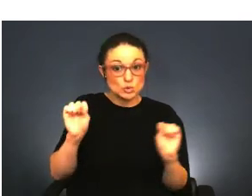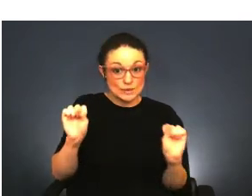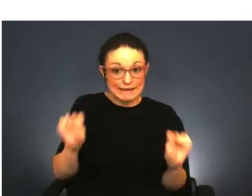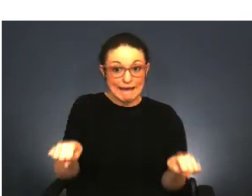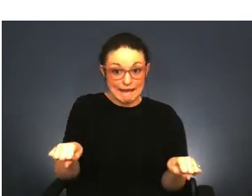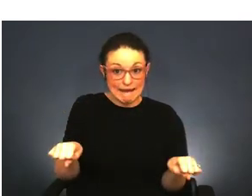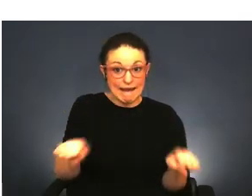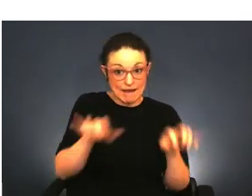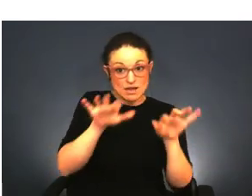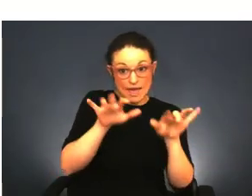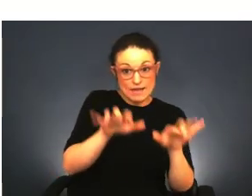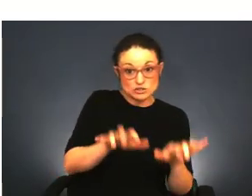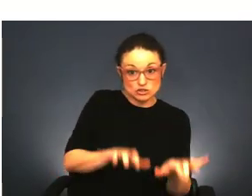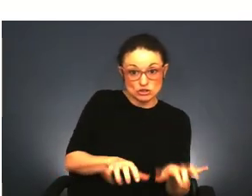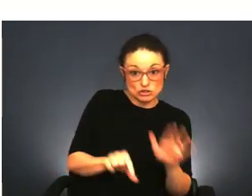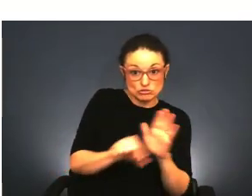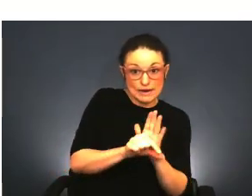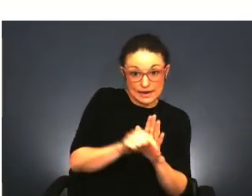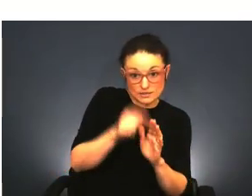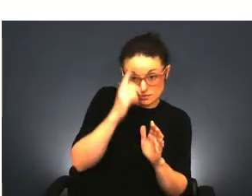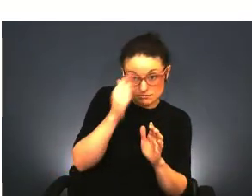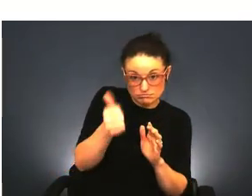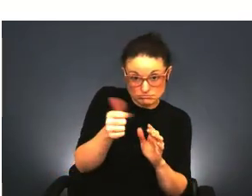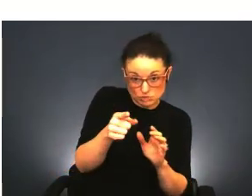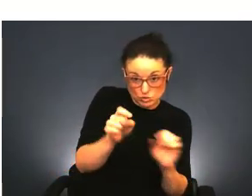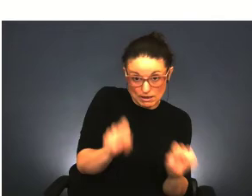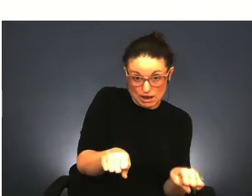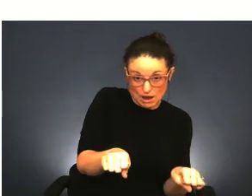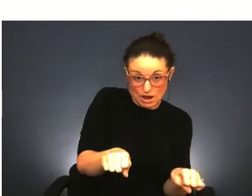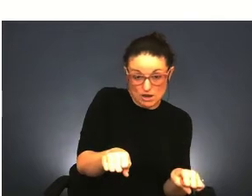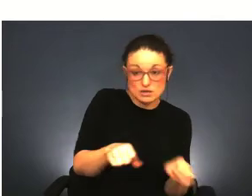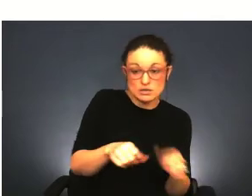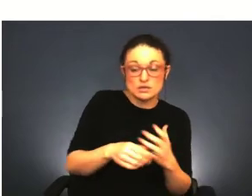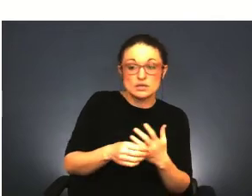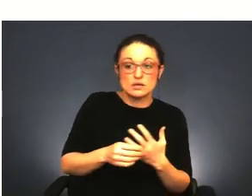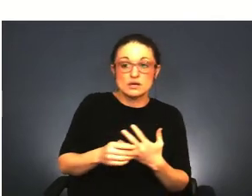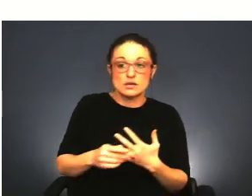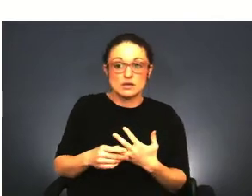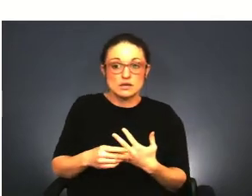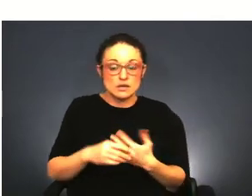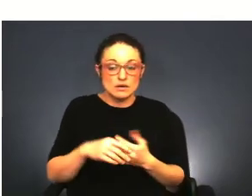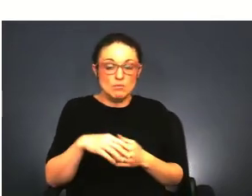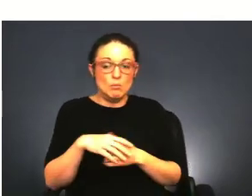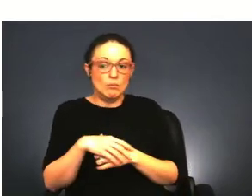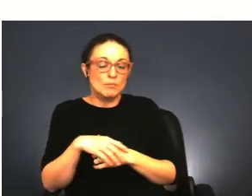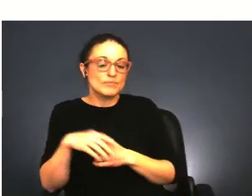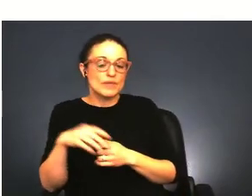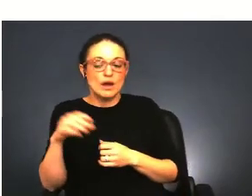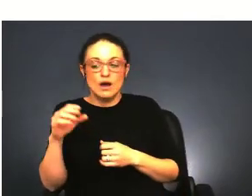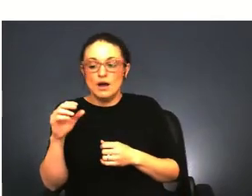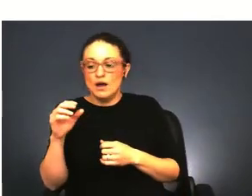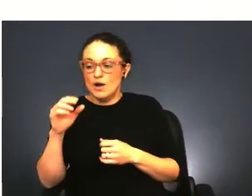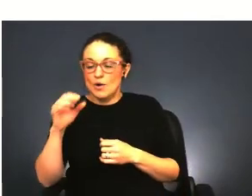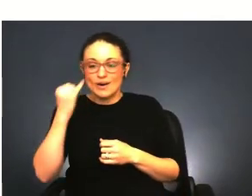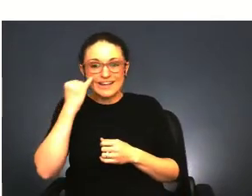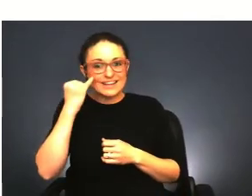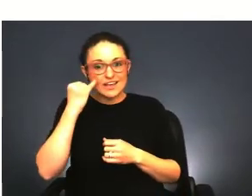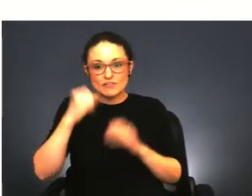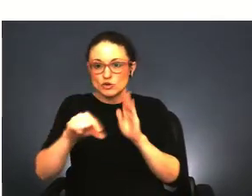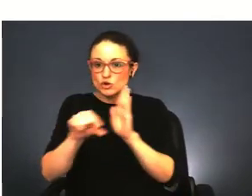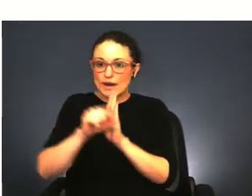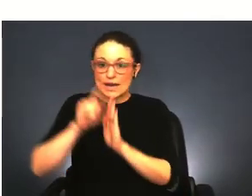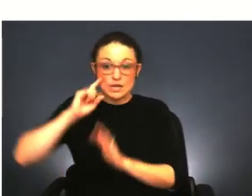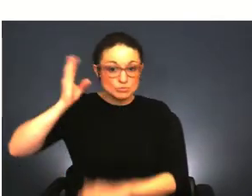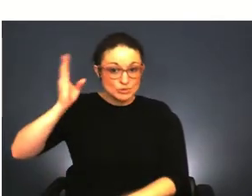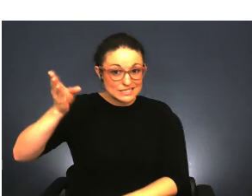enter grades this way. And if you do certain things, like if you're grading a presentation, for example, then